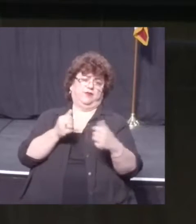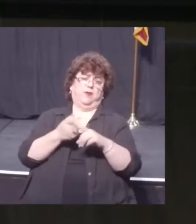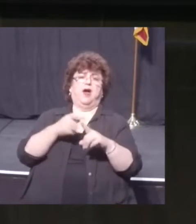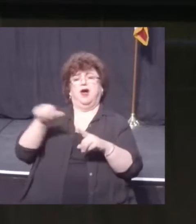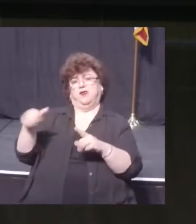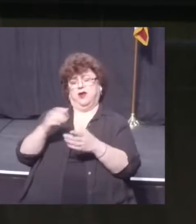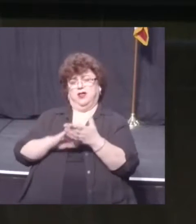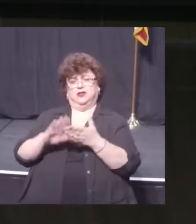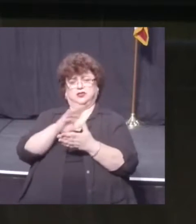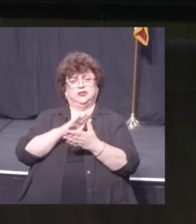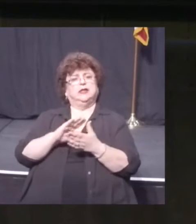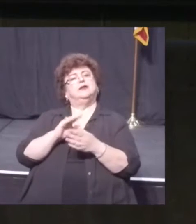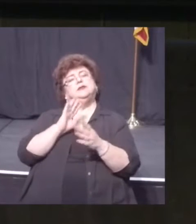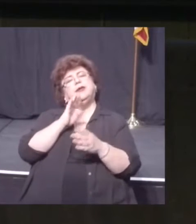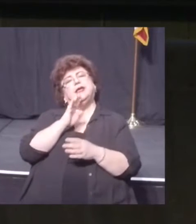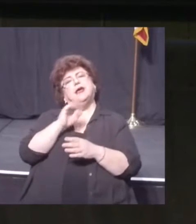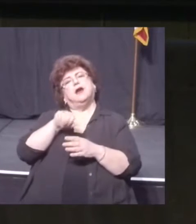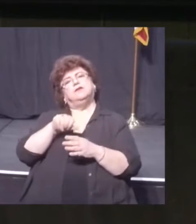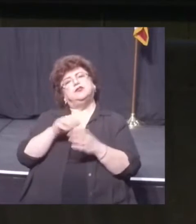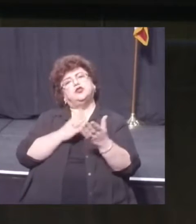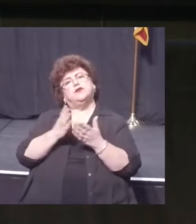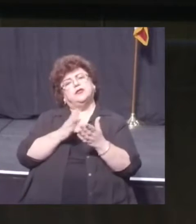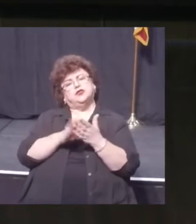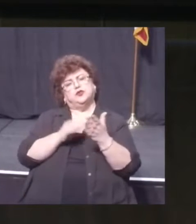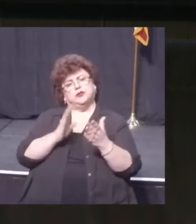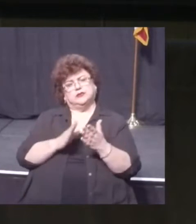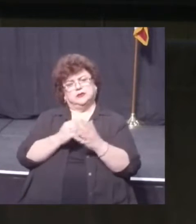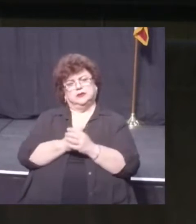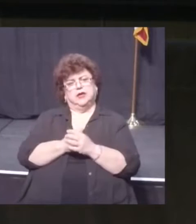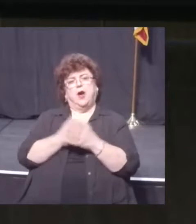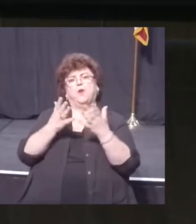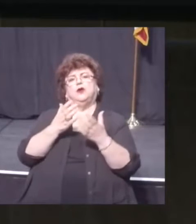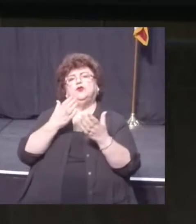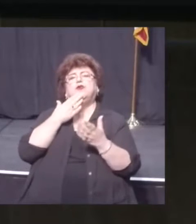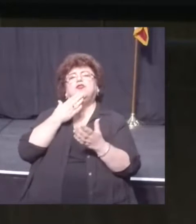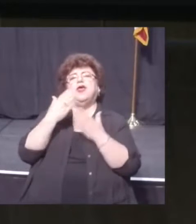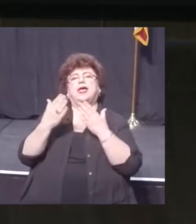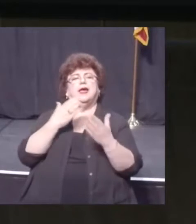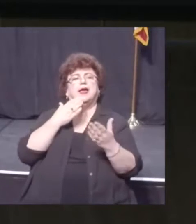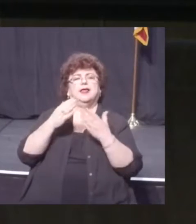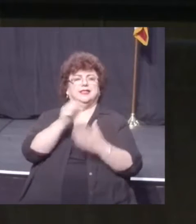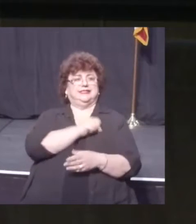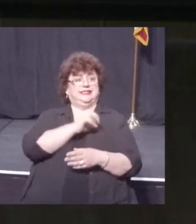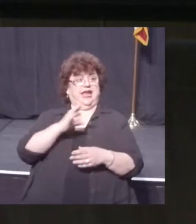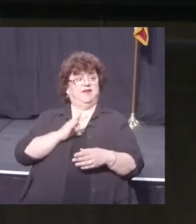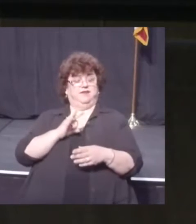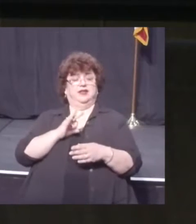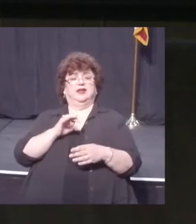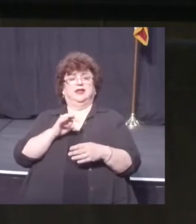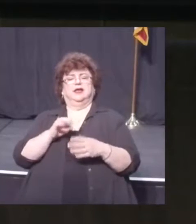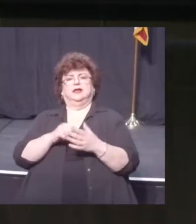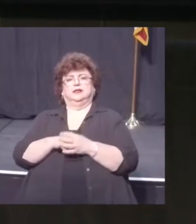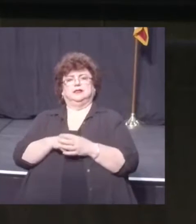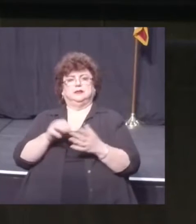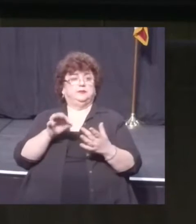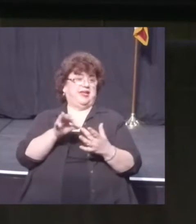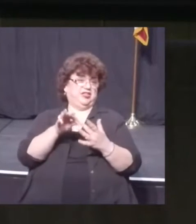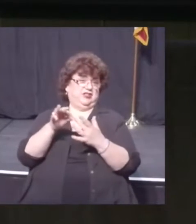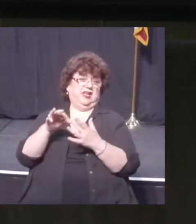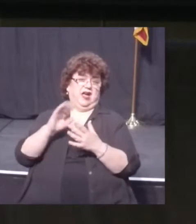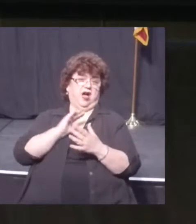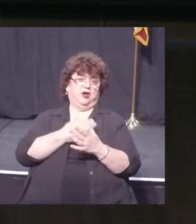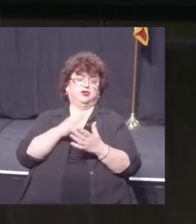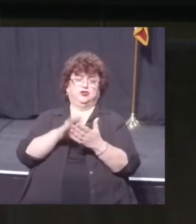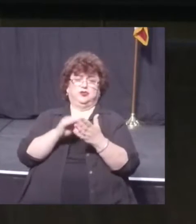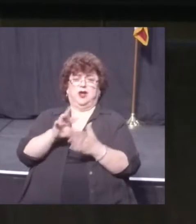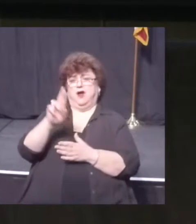And speaking of serving students, let me take a moment to thank the staff, and particularly our student RAs, who have